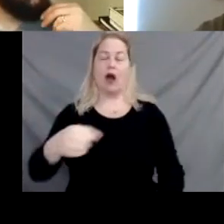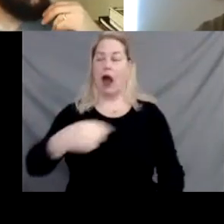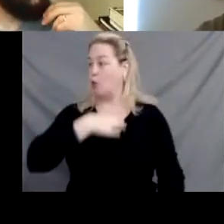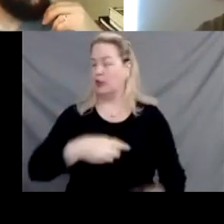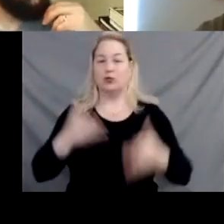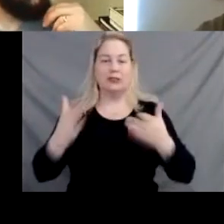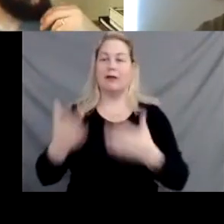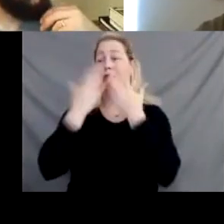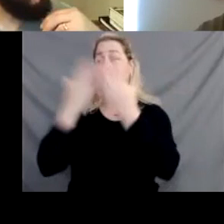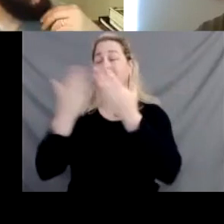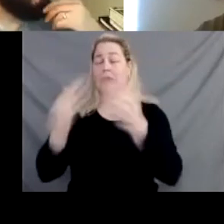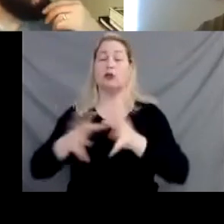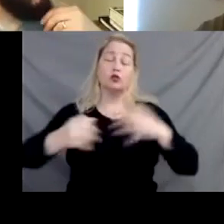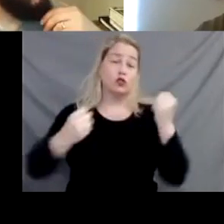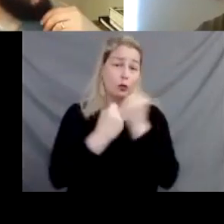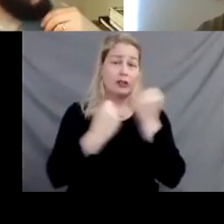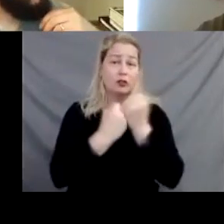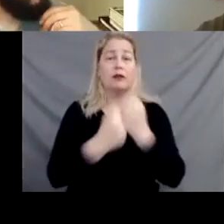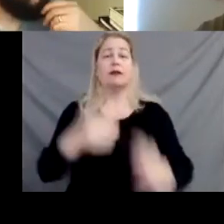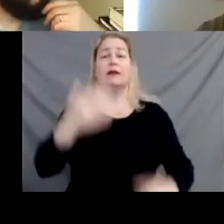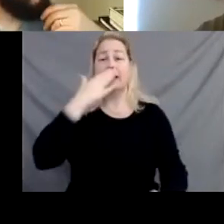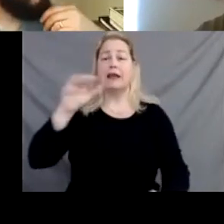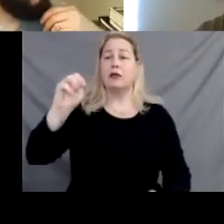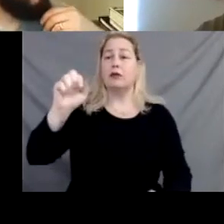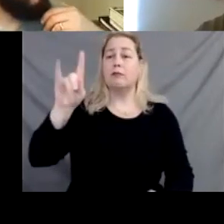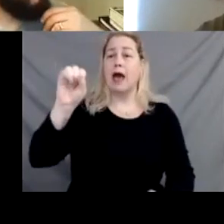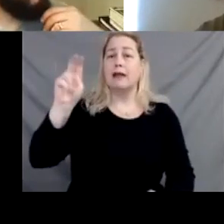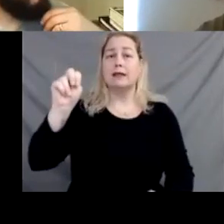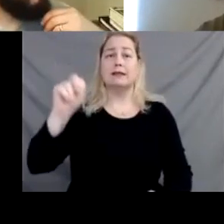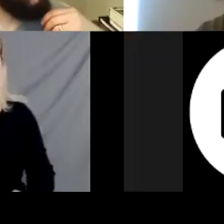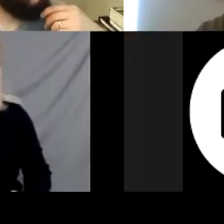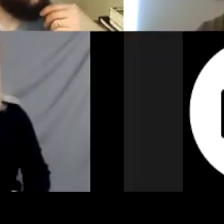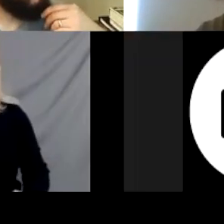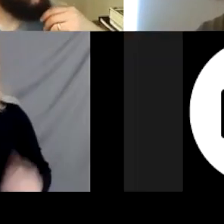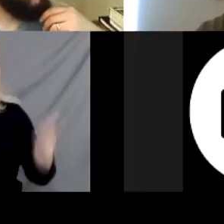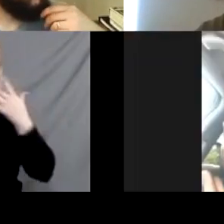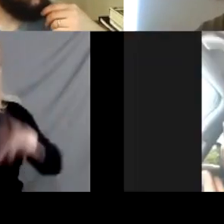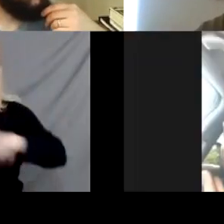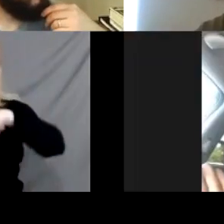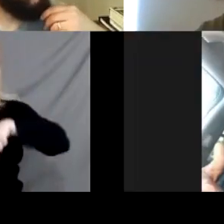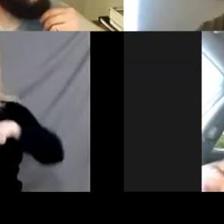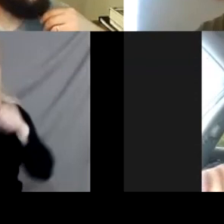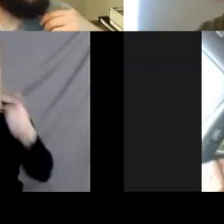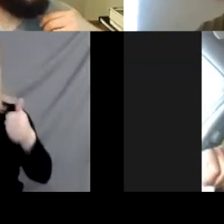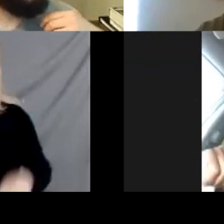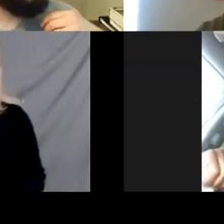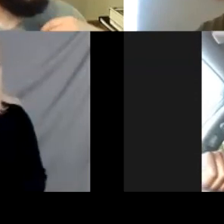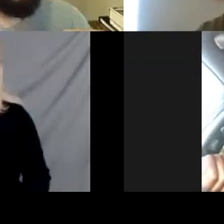Advisory Board. Thank you, Madison, and thank you for taking the task.